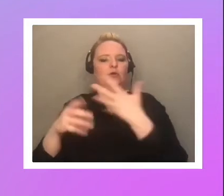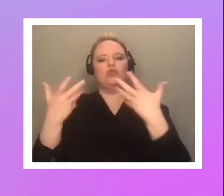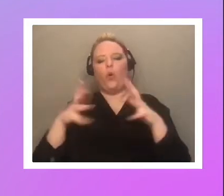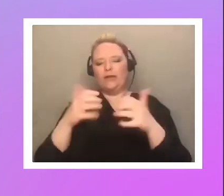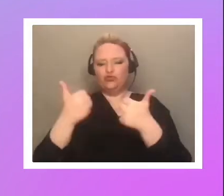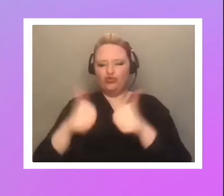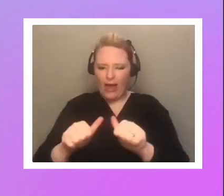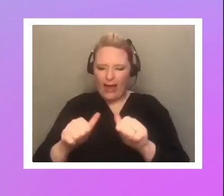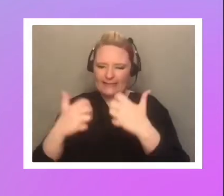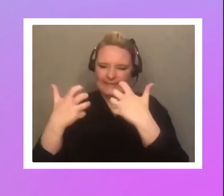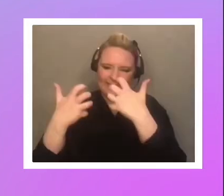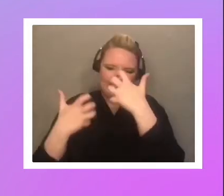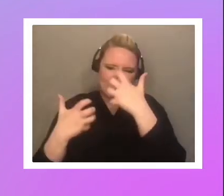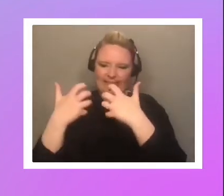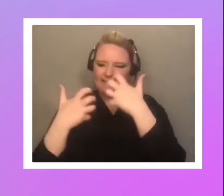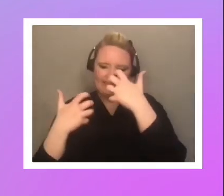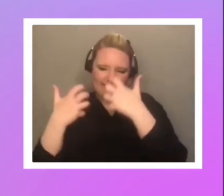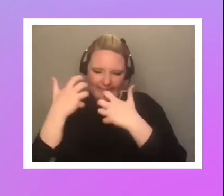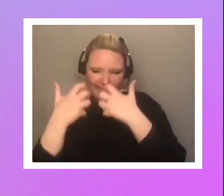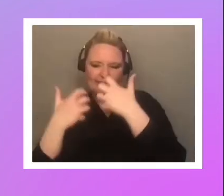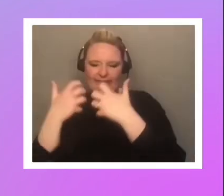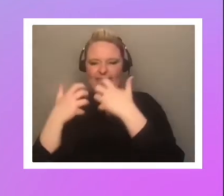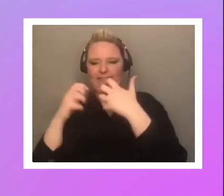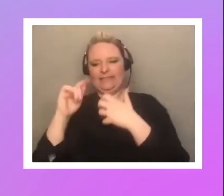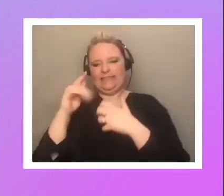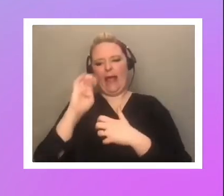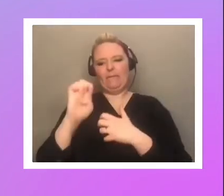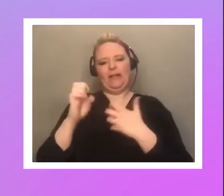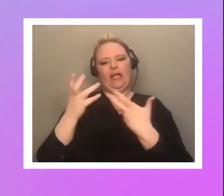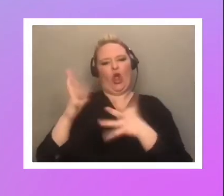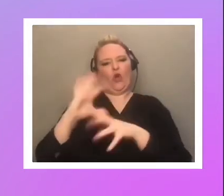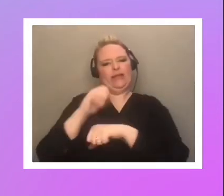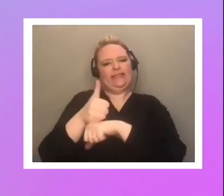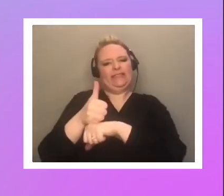want to come with a template, a